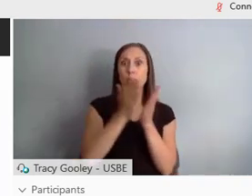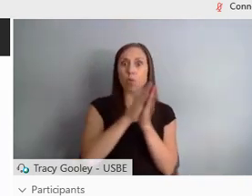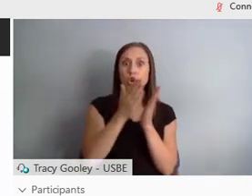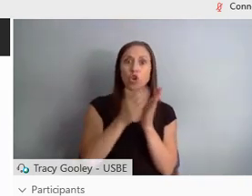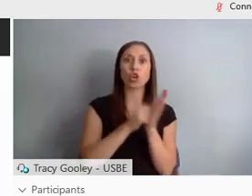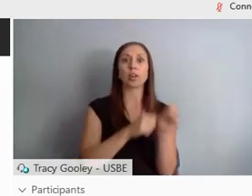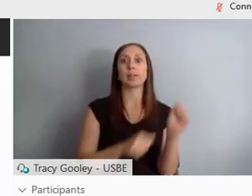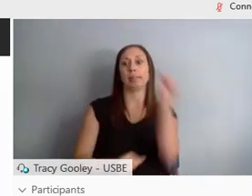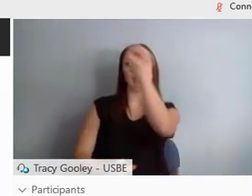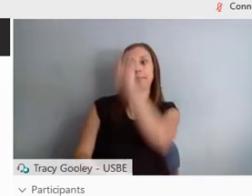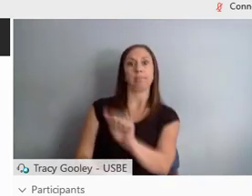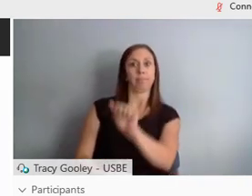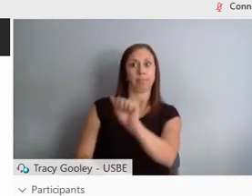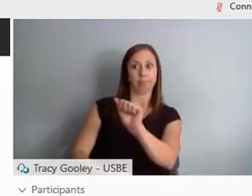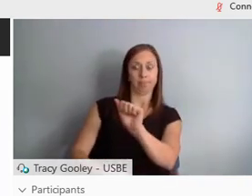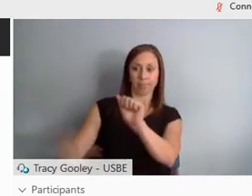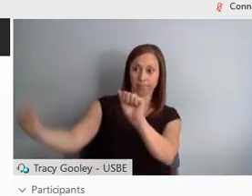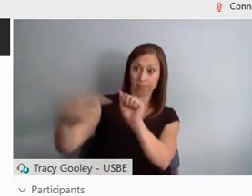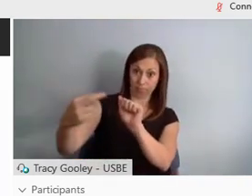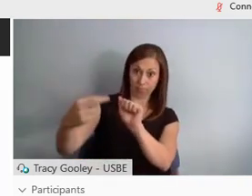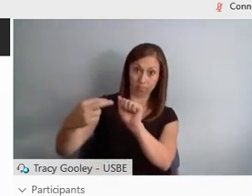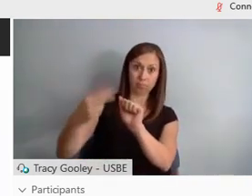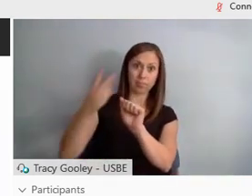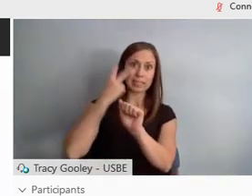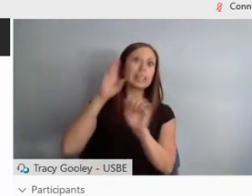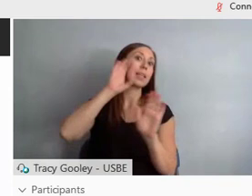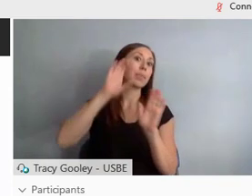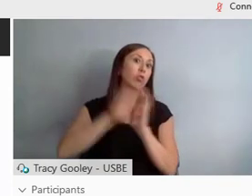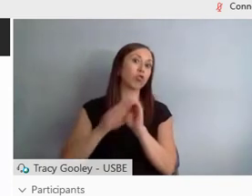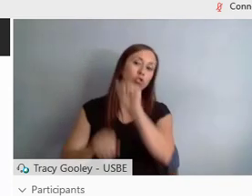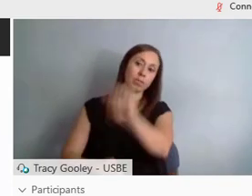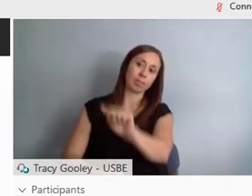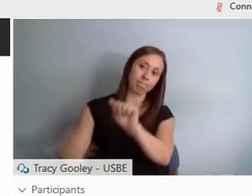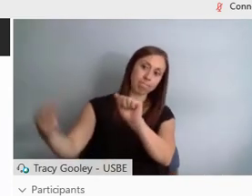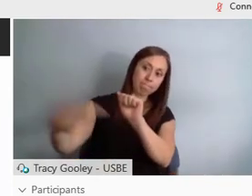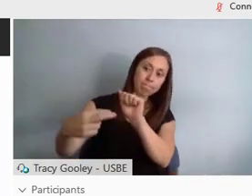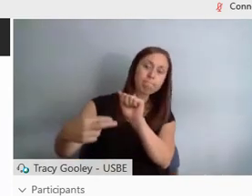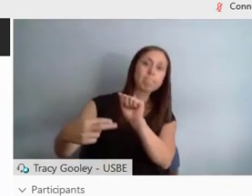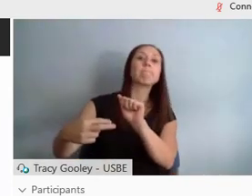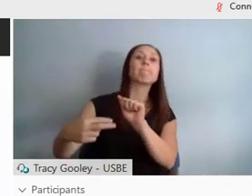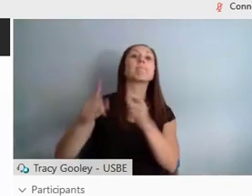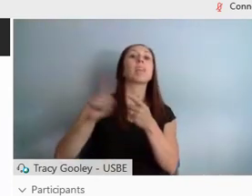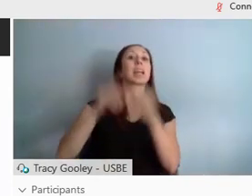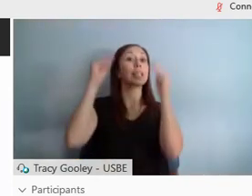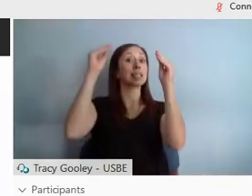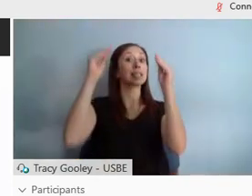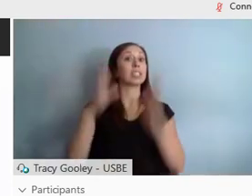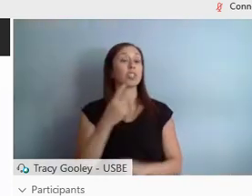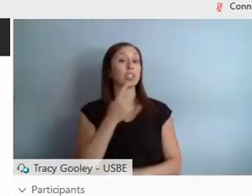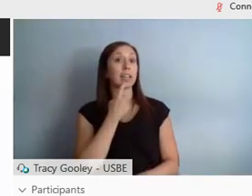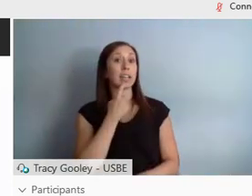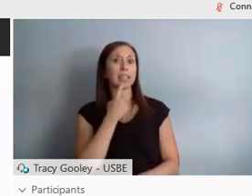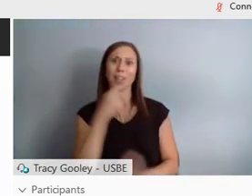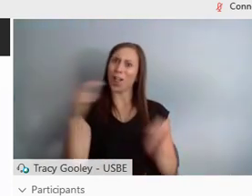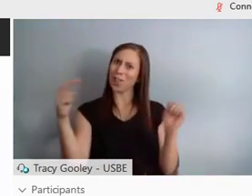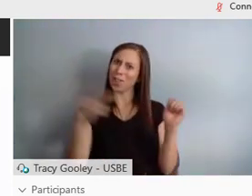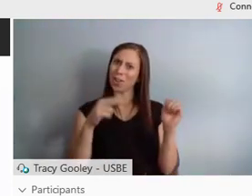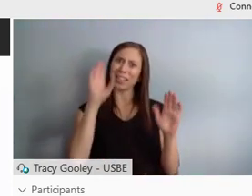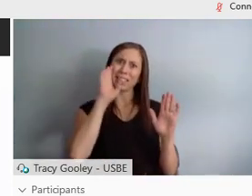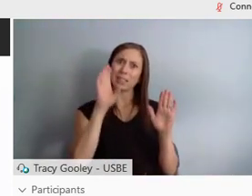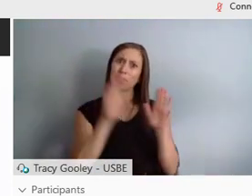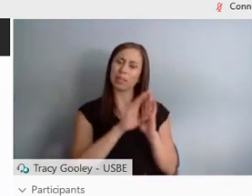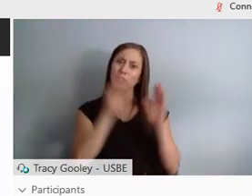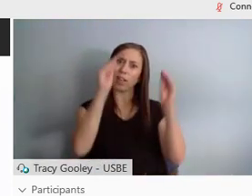booklet and put it in front of the student so they can see the picture. Then the teacher would say out loud, look at this picture